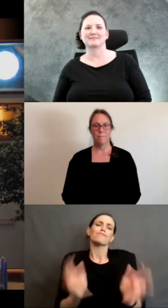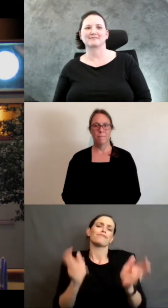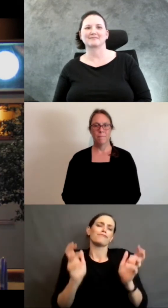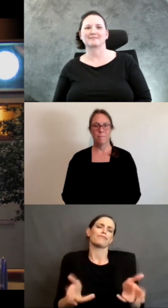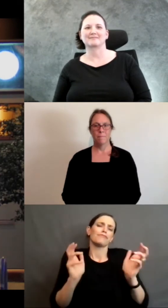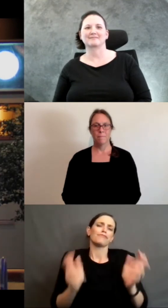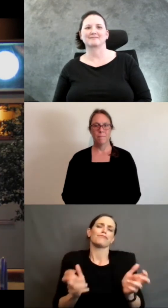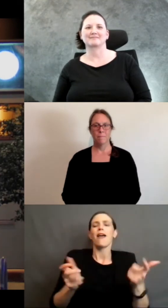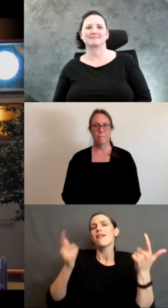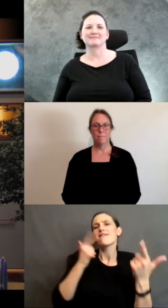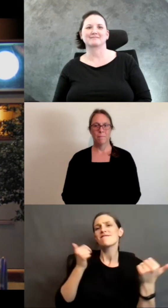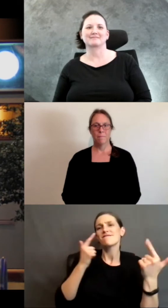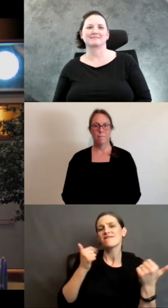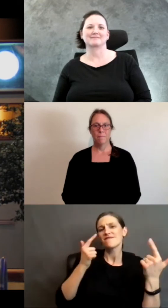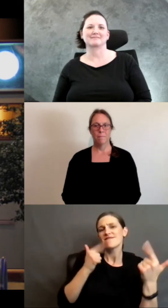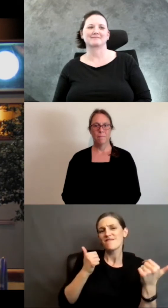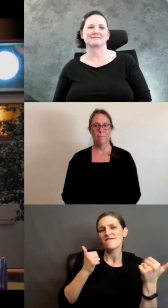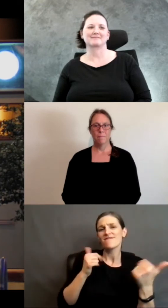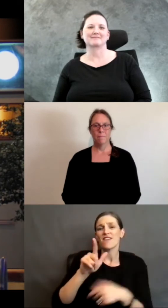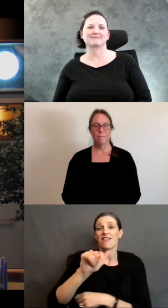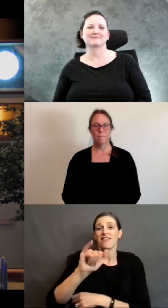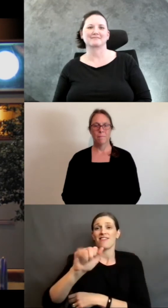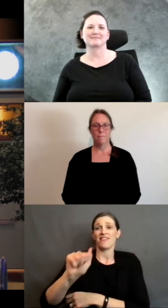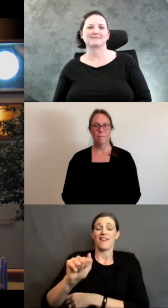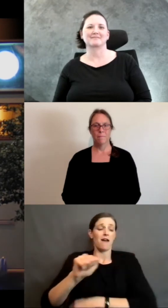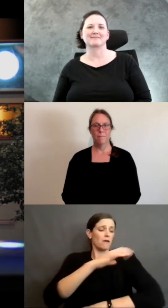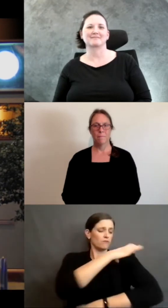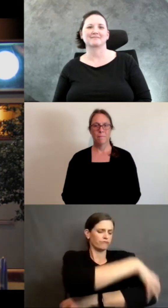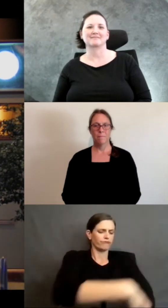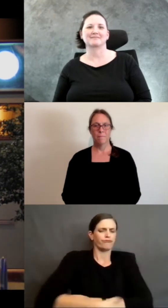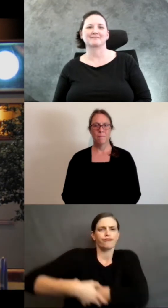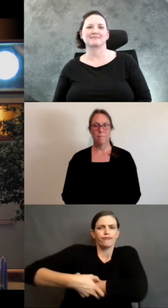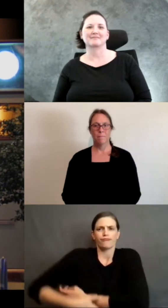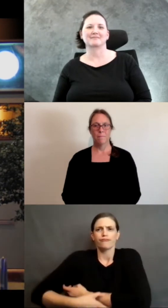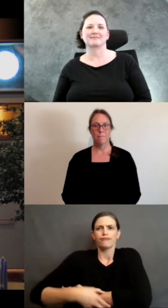laughing. Leah's arm is in a sling.